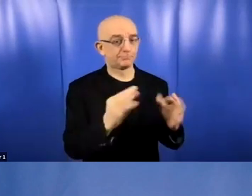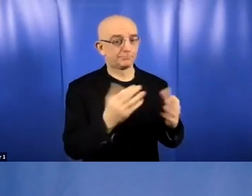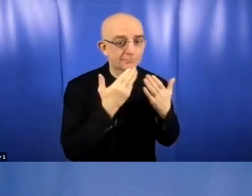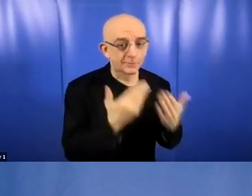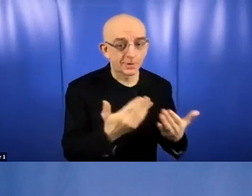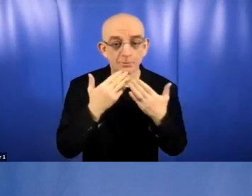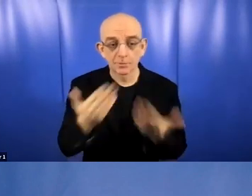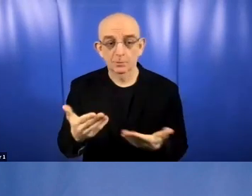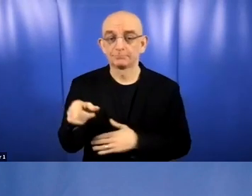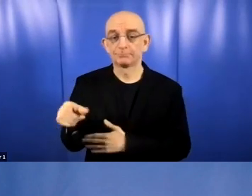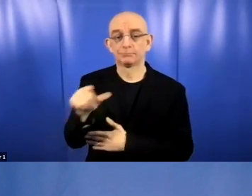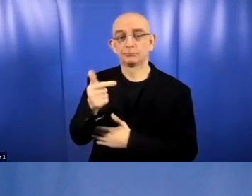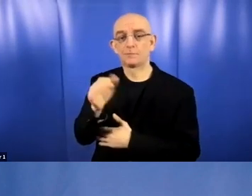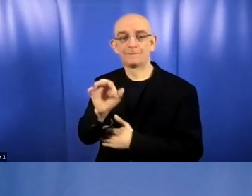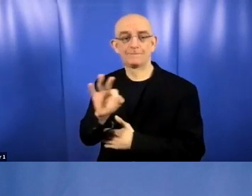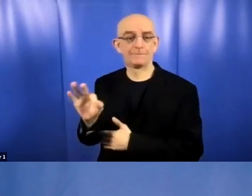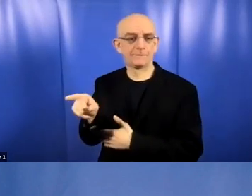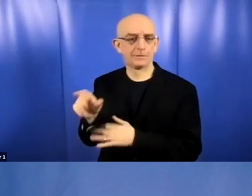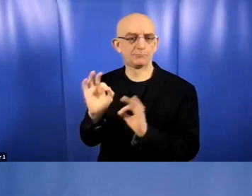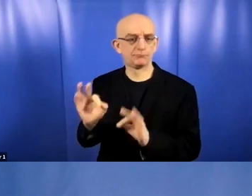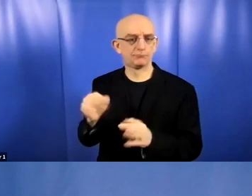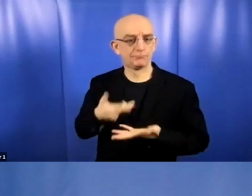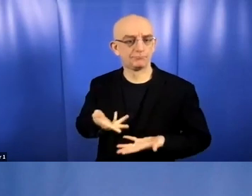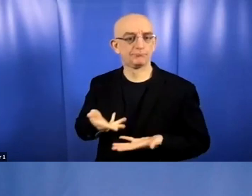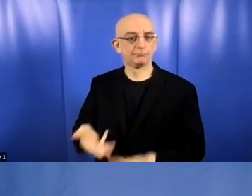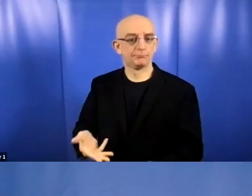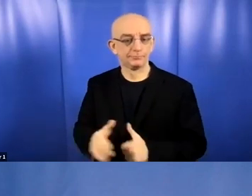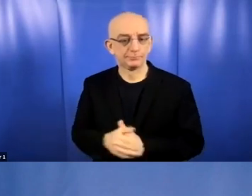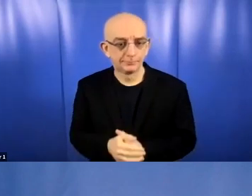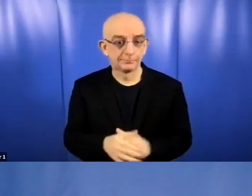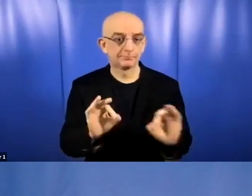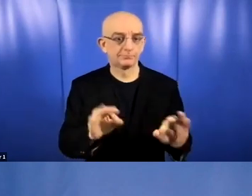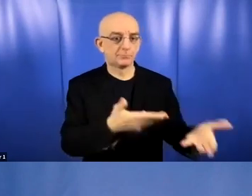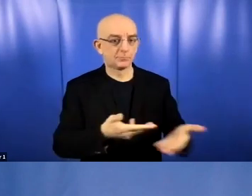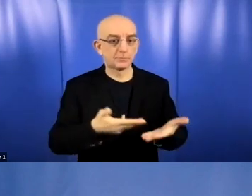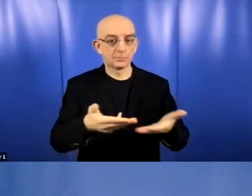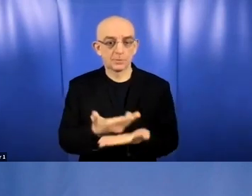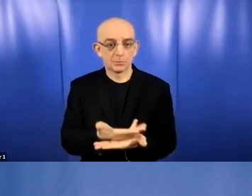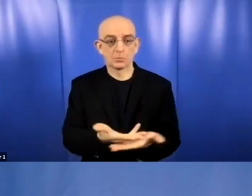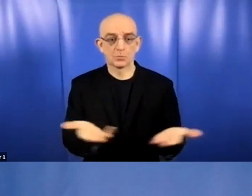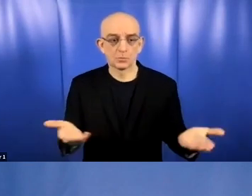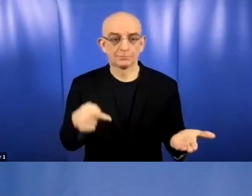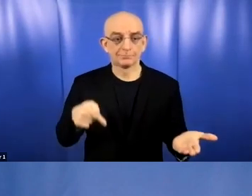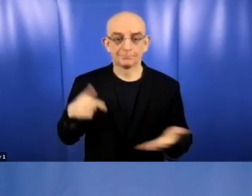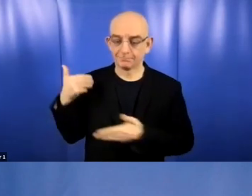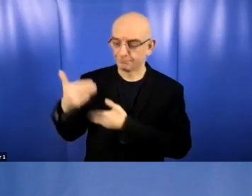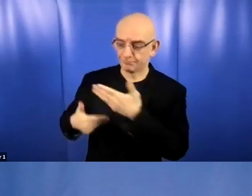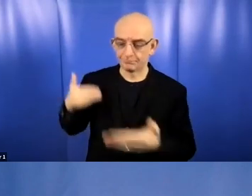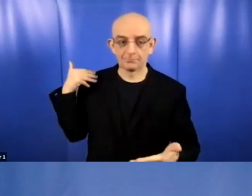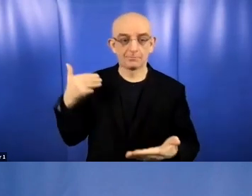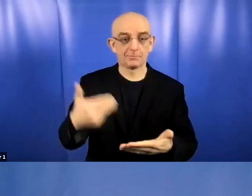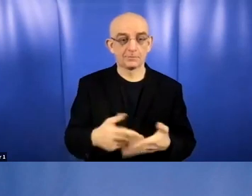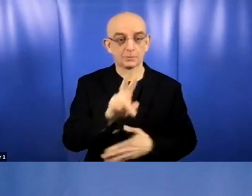sessions in just over a week. I want to start by thanking the hosts of the 19